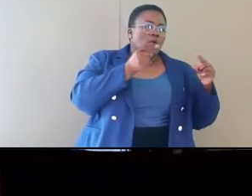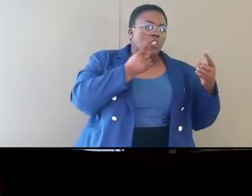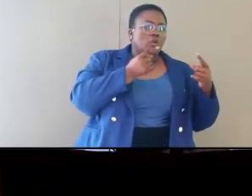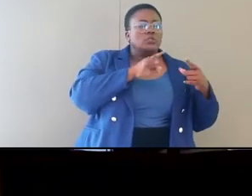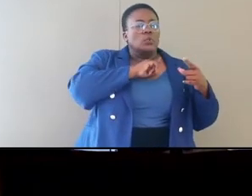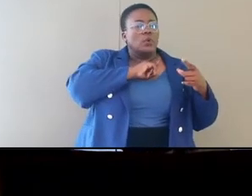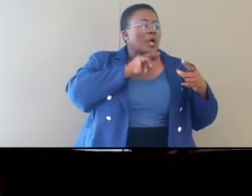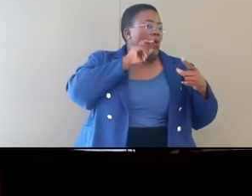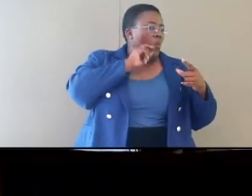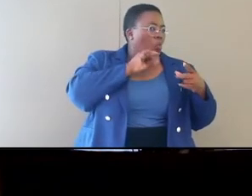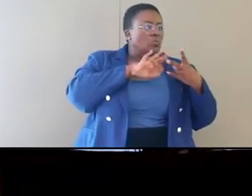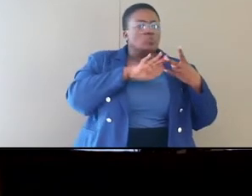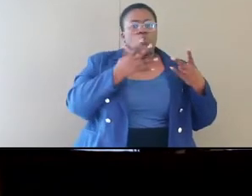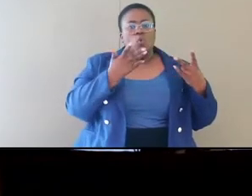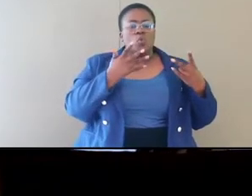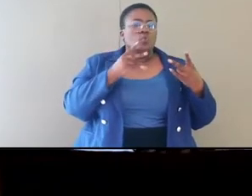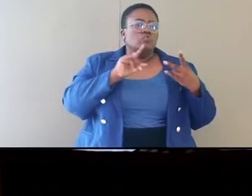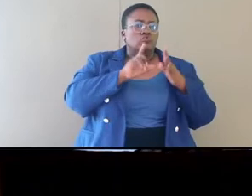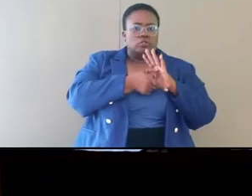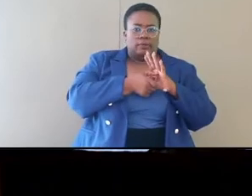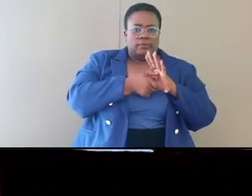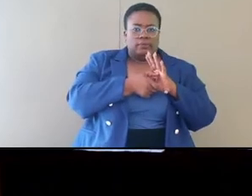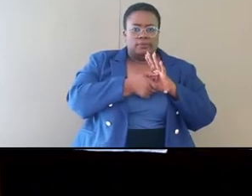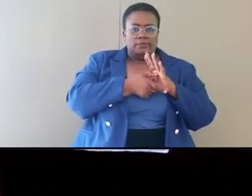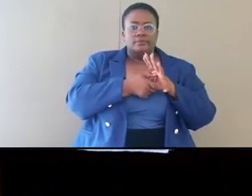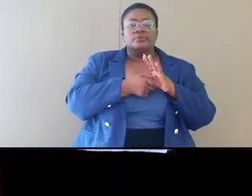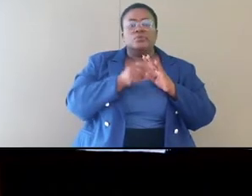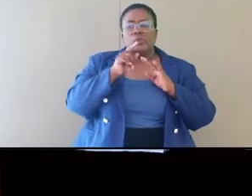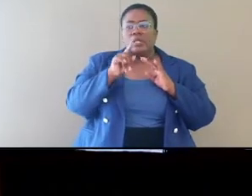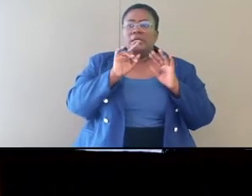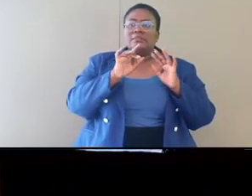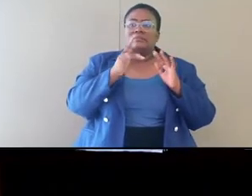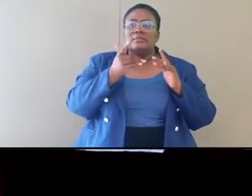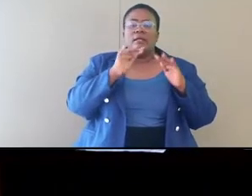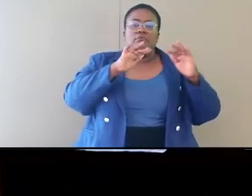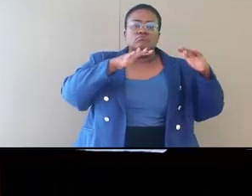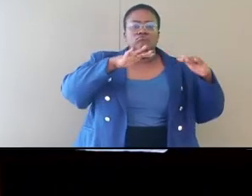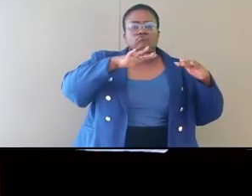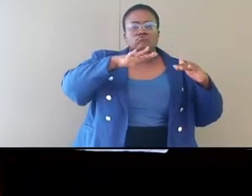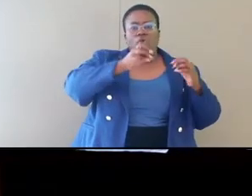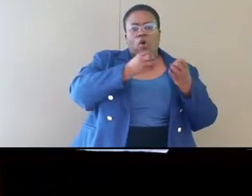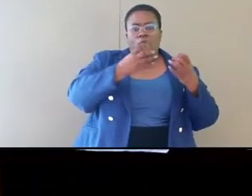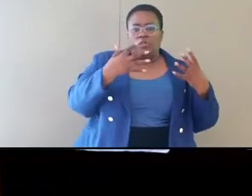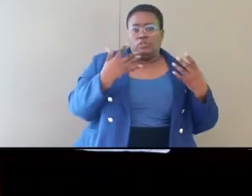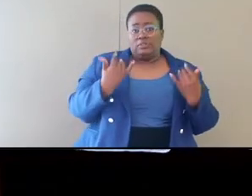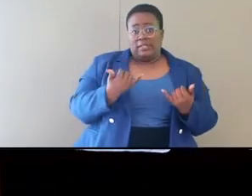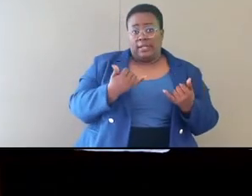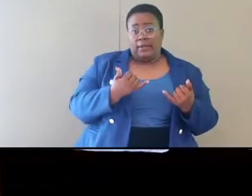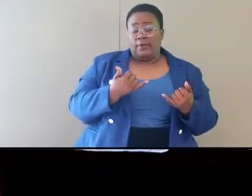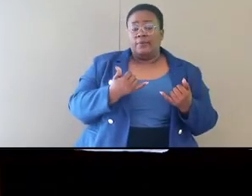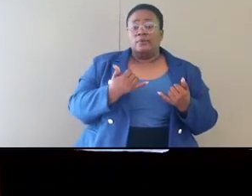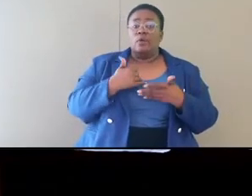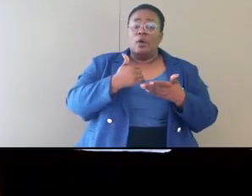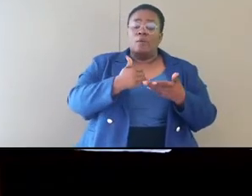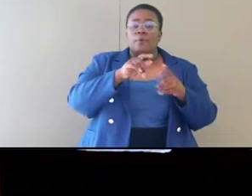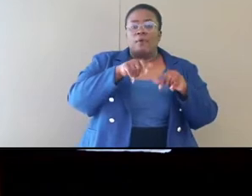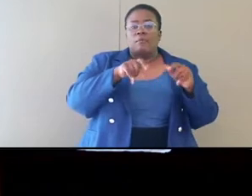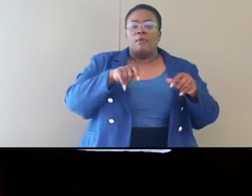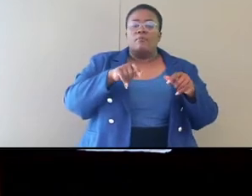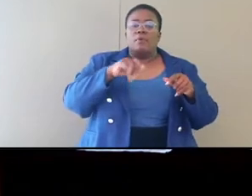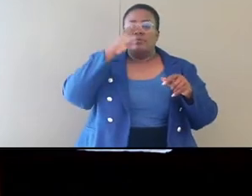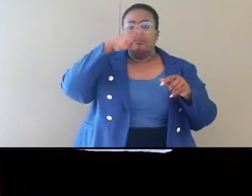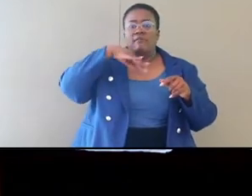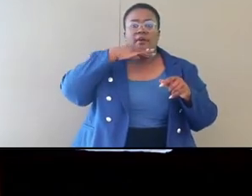or looking after disabled children. So, that's a kind of a wage, a minimum wage replacement cost to enable a person to survive, not a